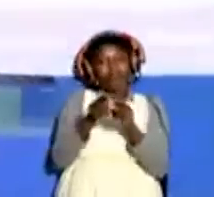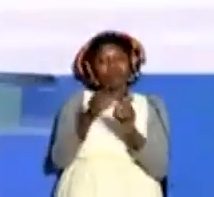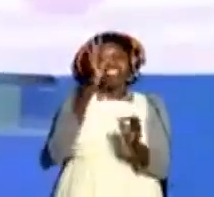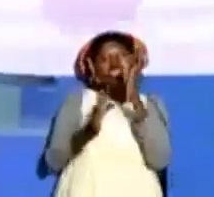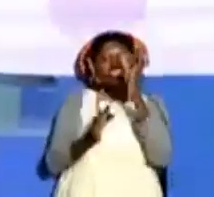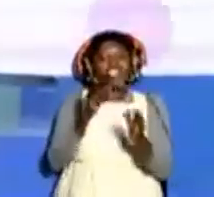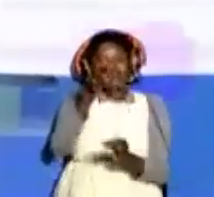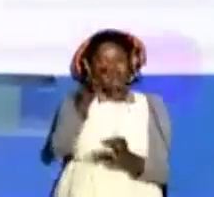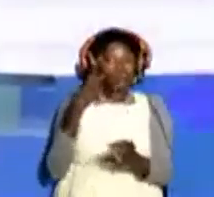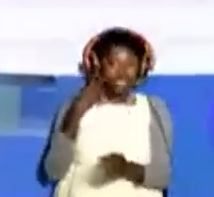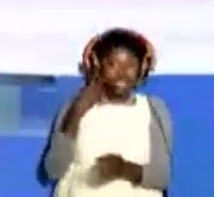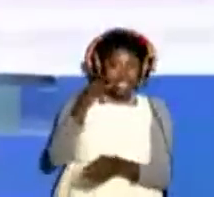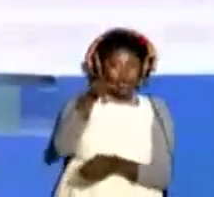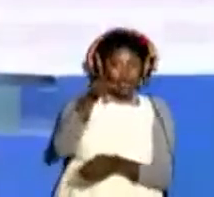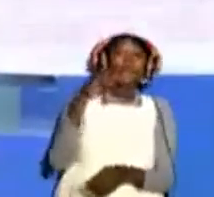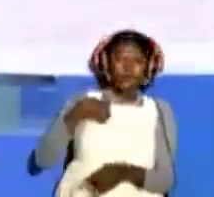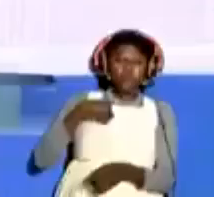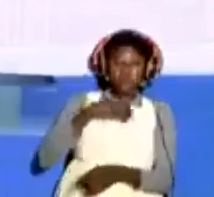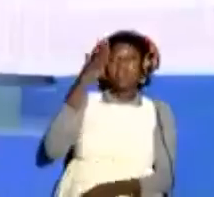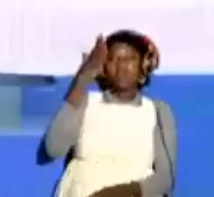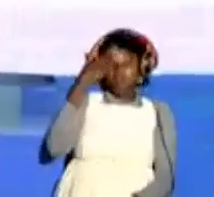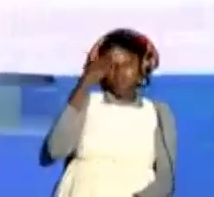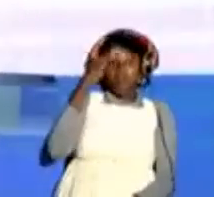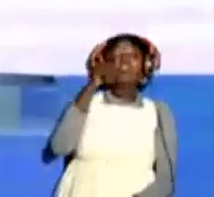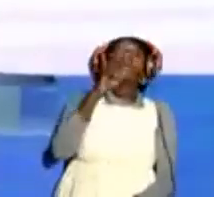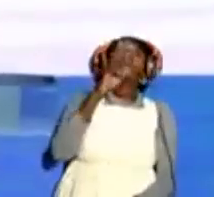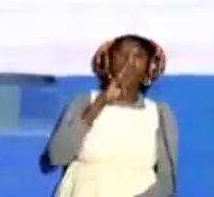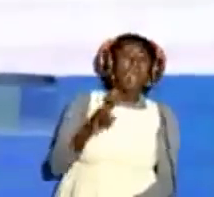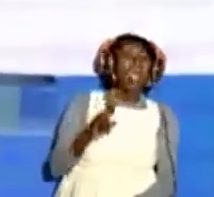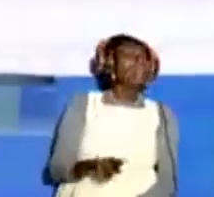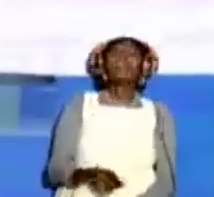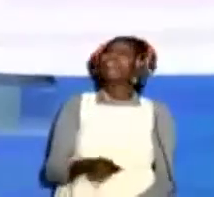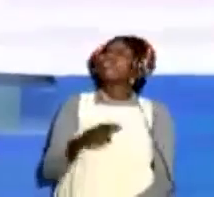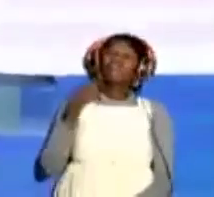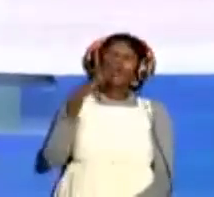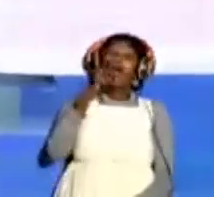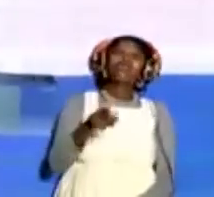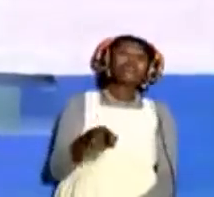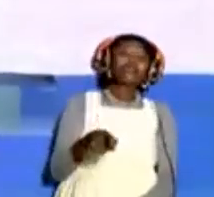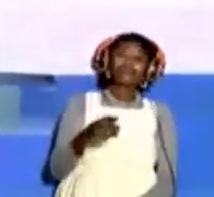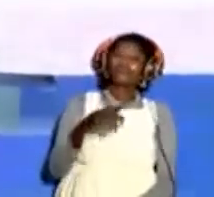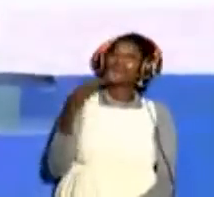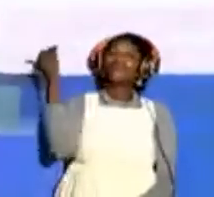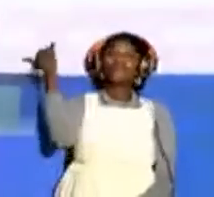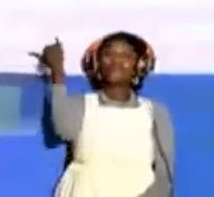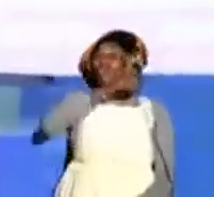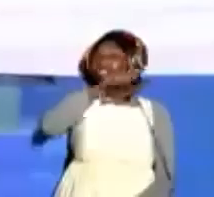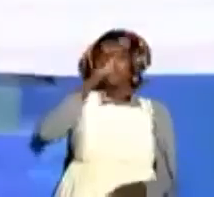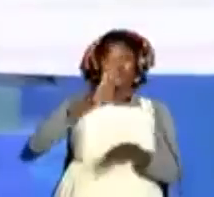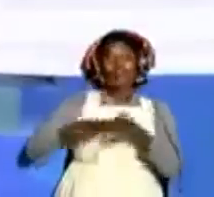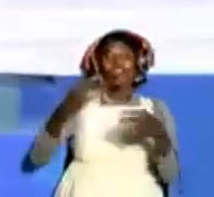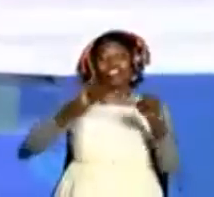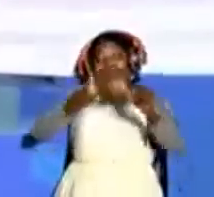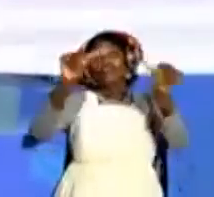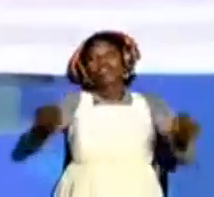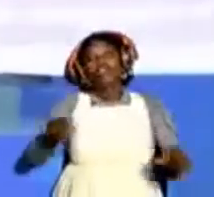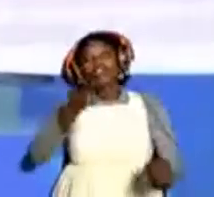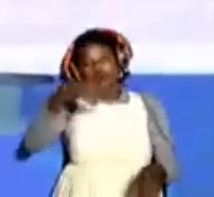If we see you doing that, we know you are a bastard on the pulpit. We now